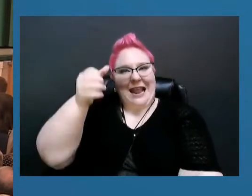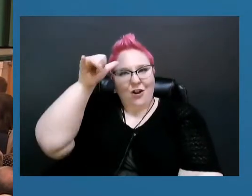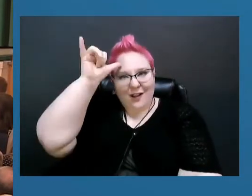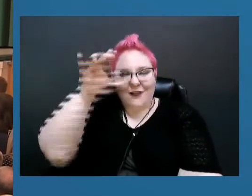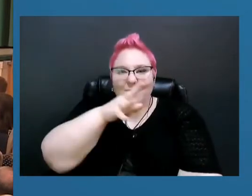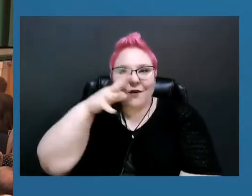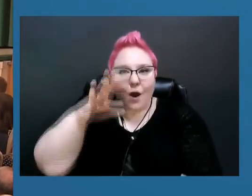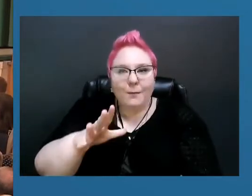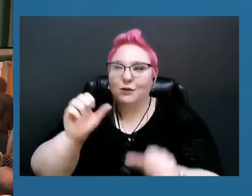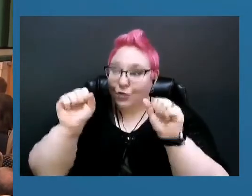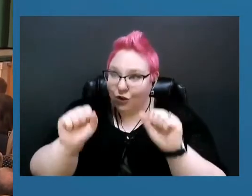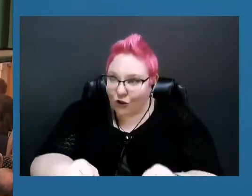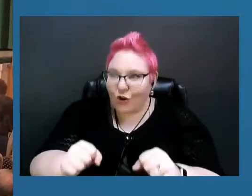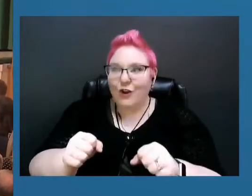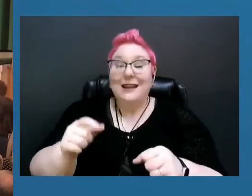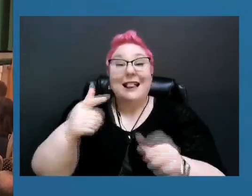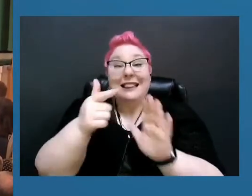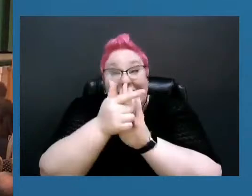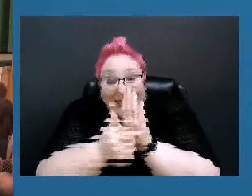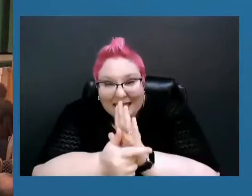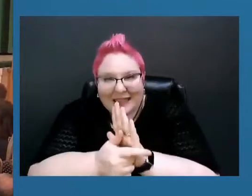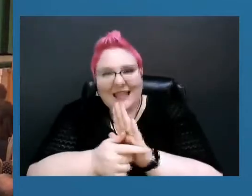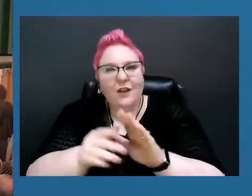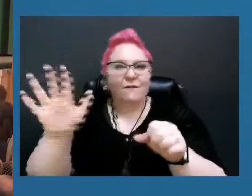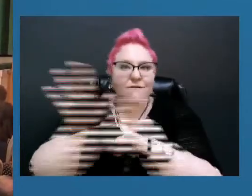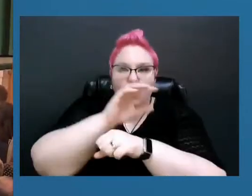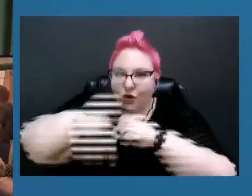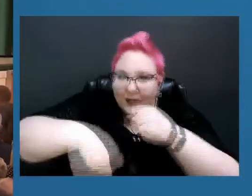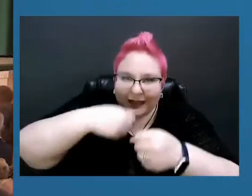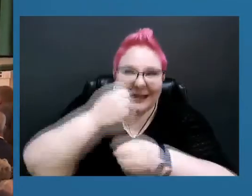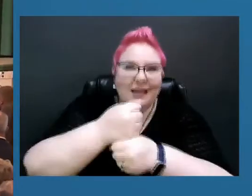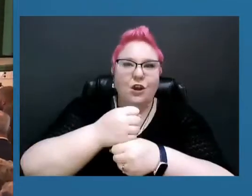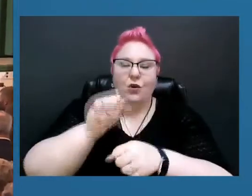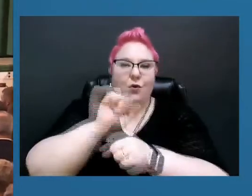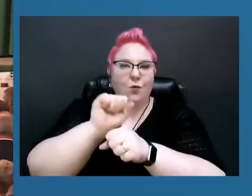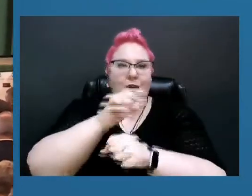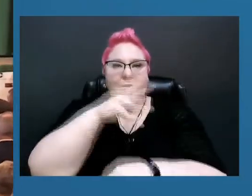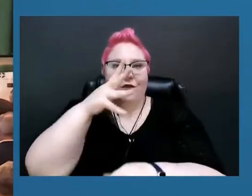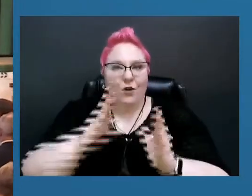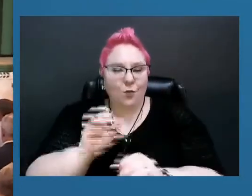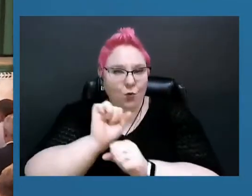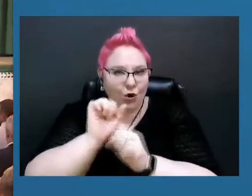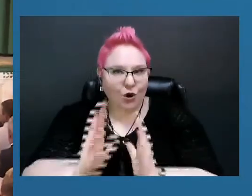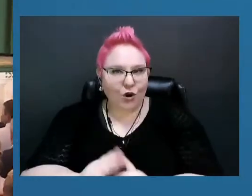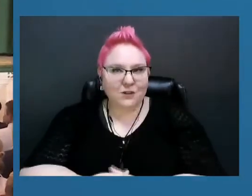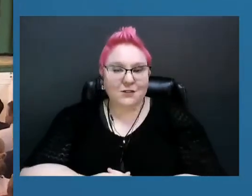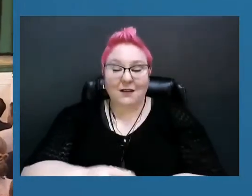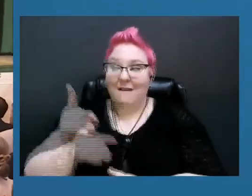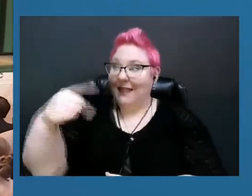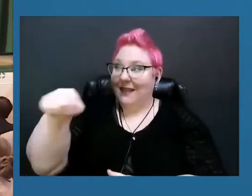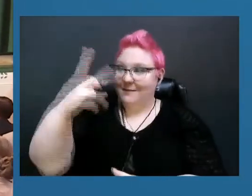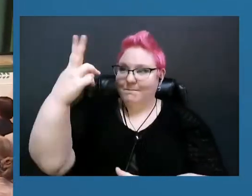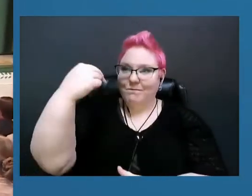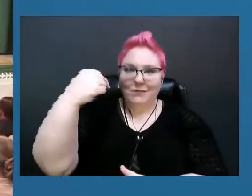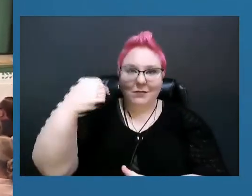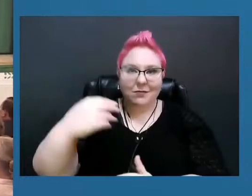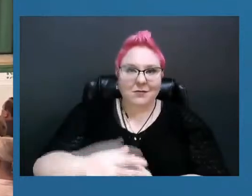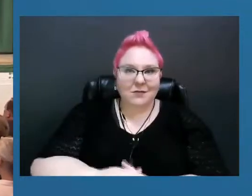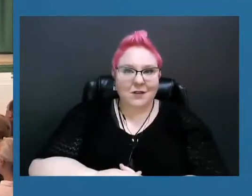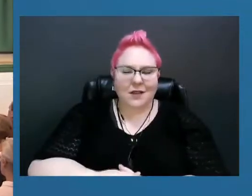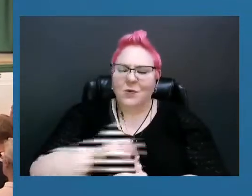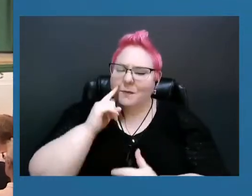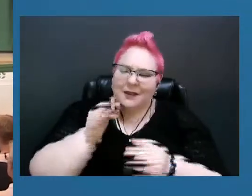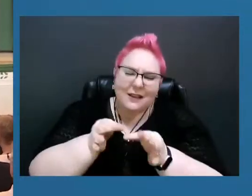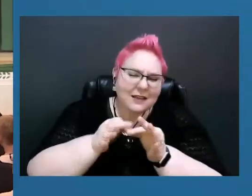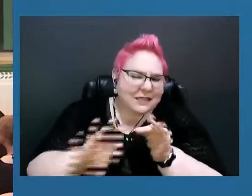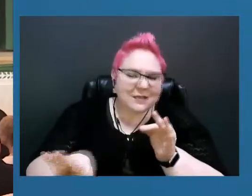year-round workers legally. And I was in the minority as a Republican Congress, and they said no. It would have been a simple resolution